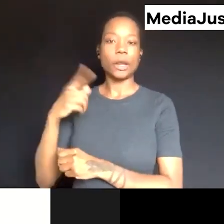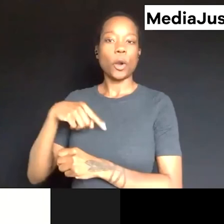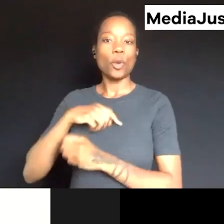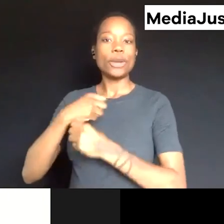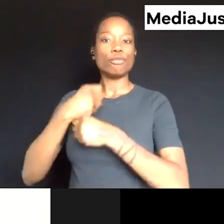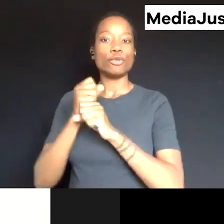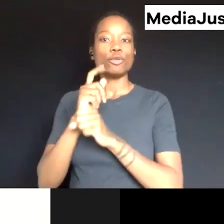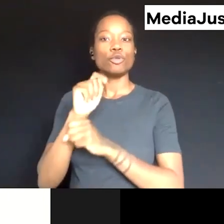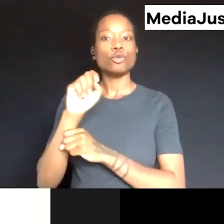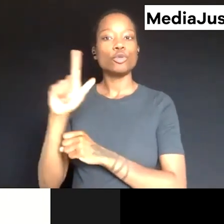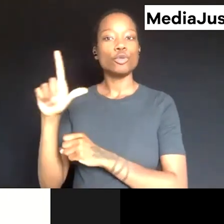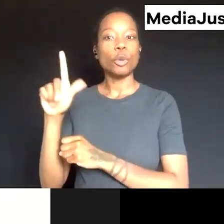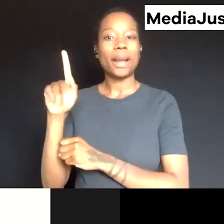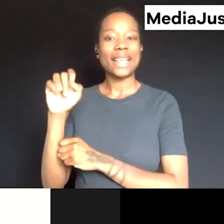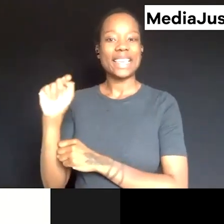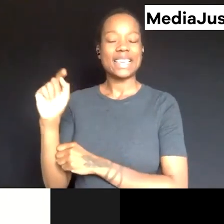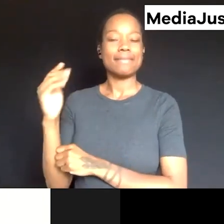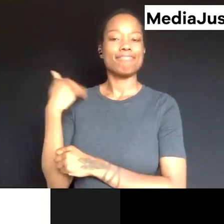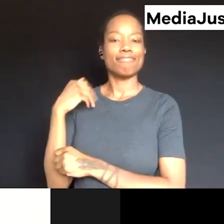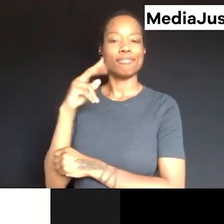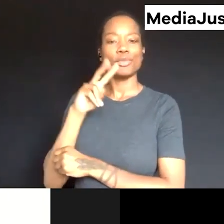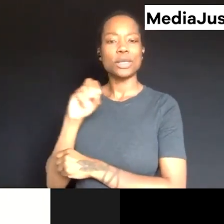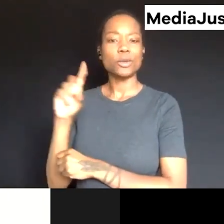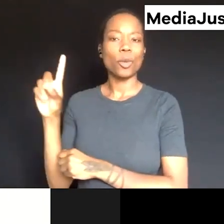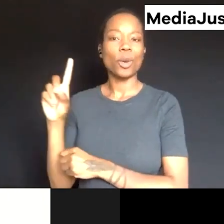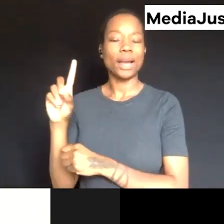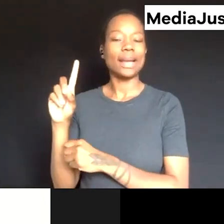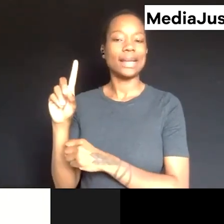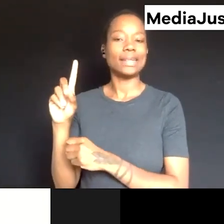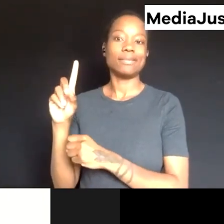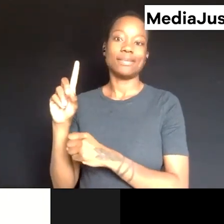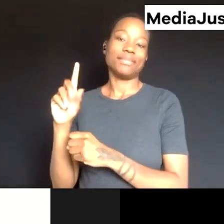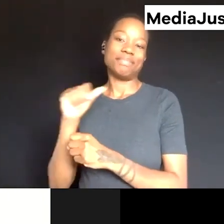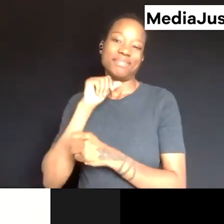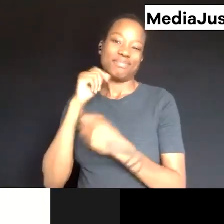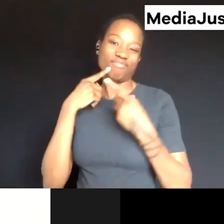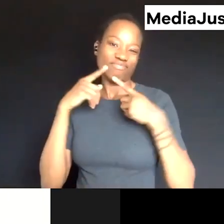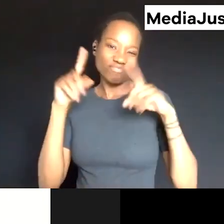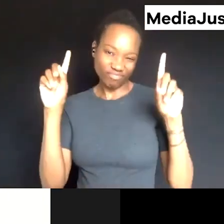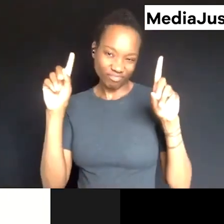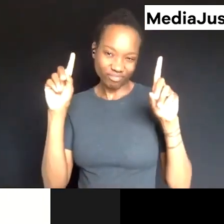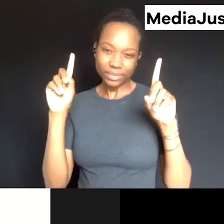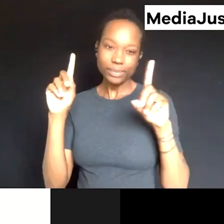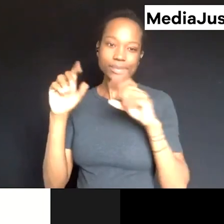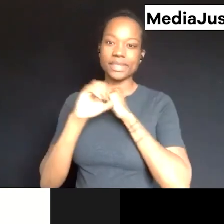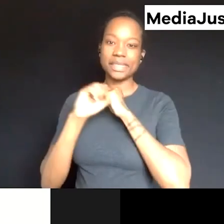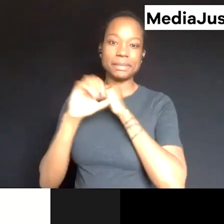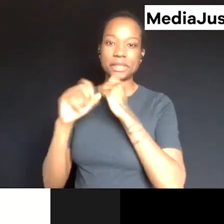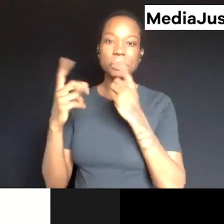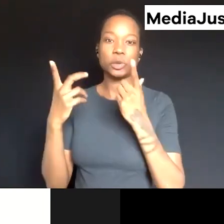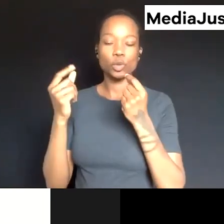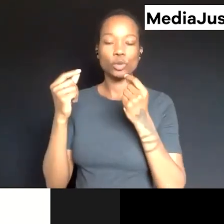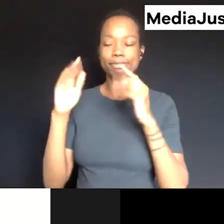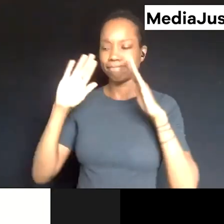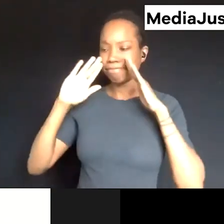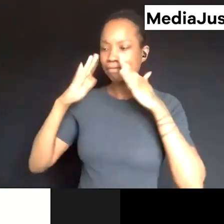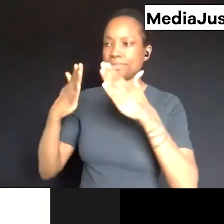organize and stop the sale from happening, which didn't happen. And the campaign pivoted towards holding the institution accountable.